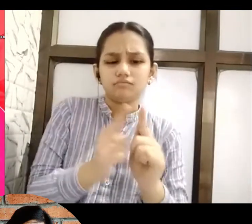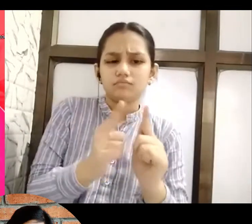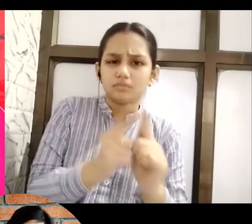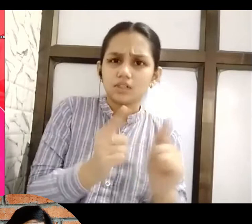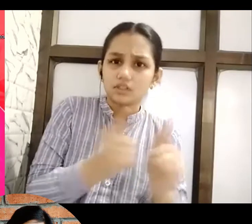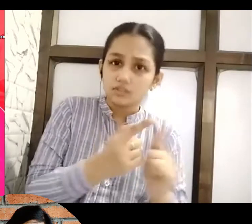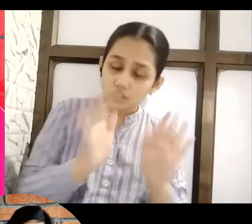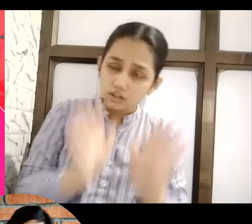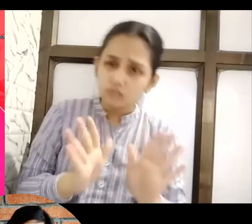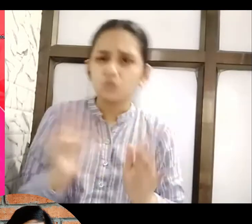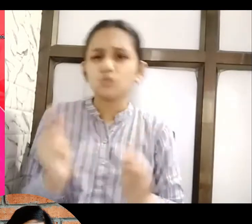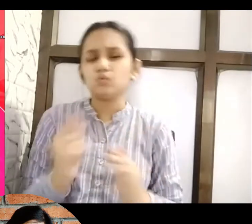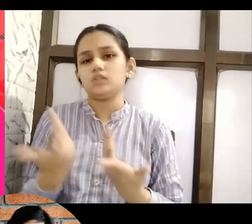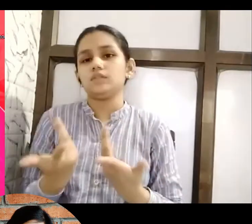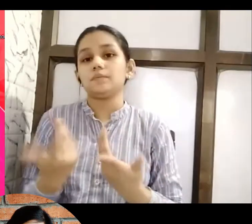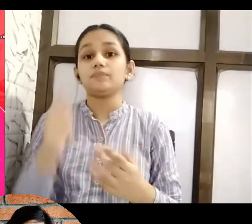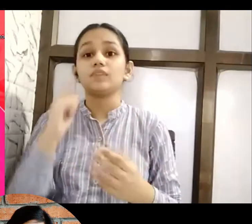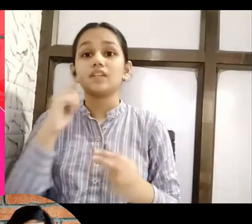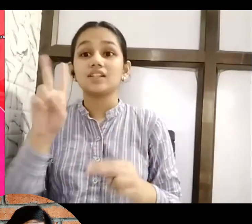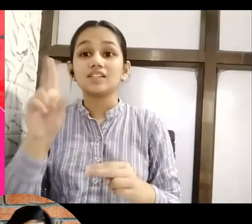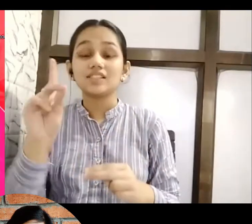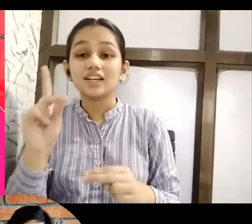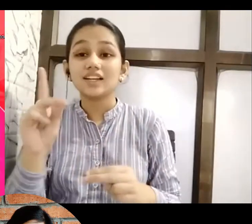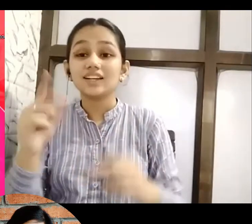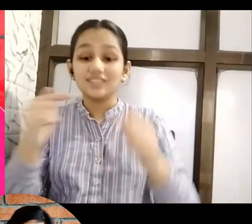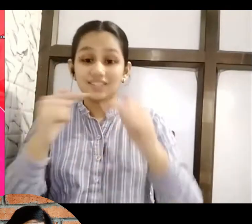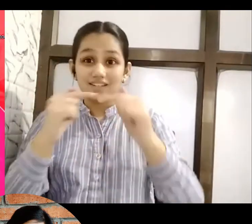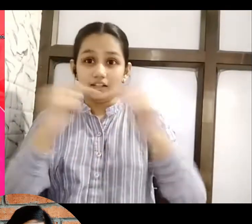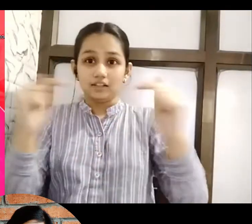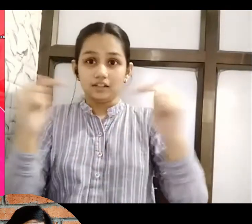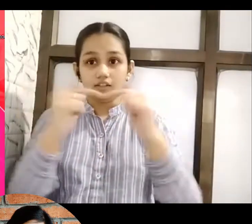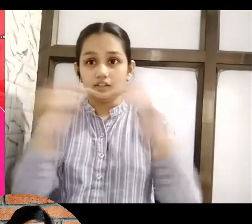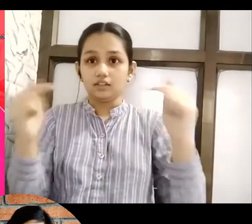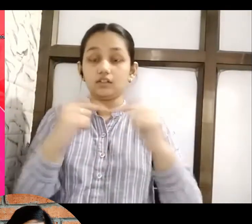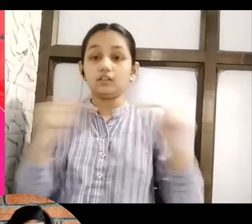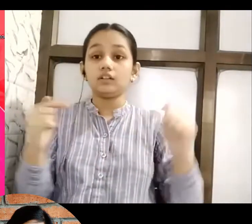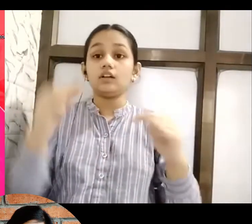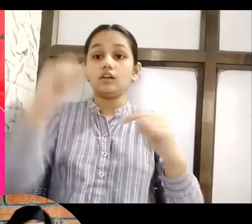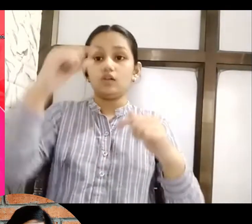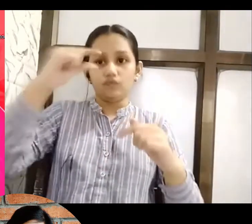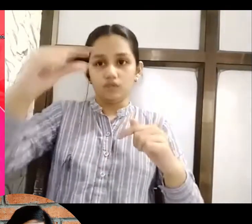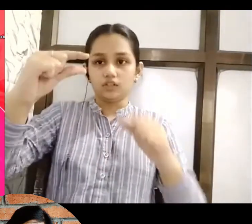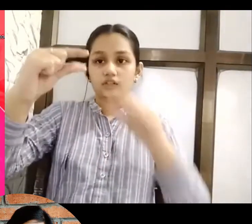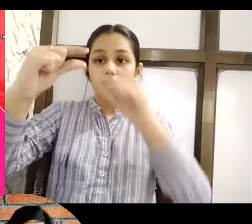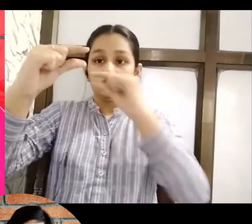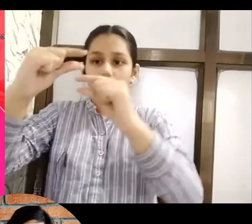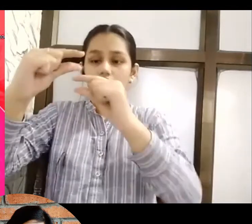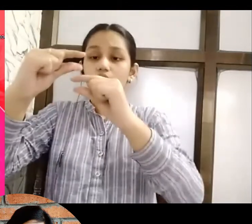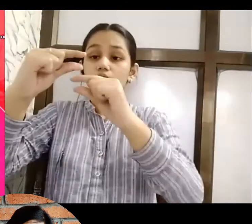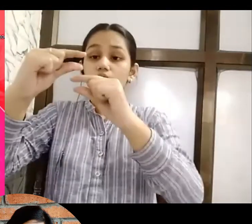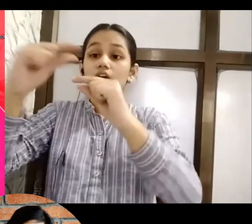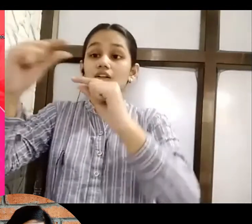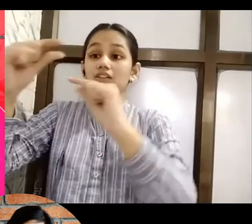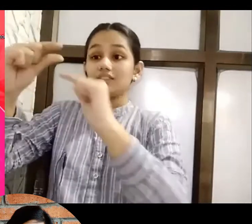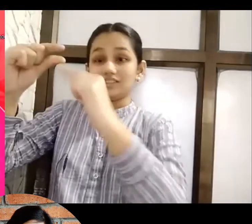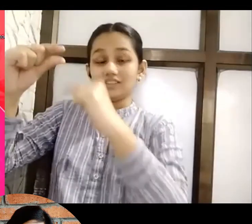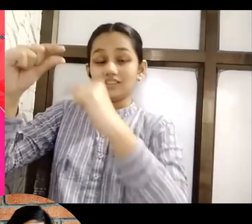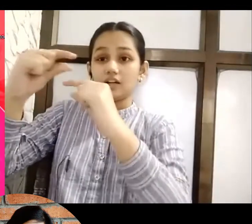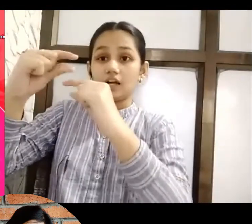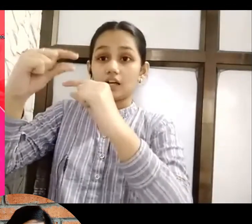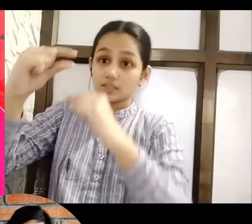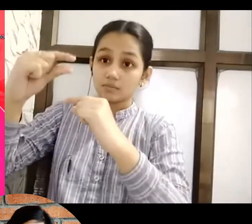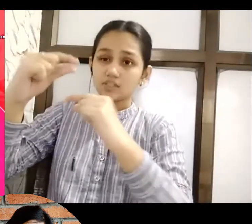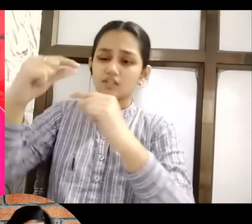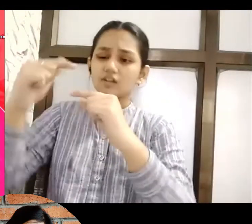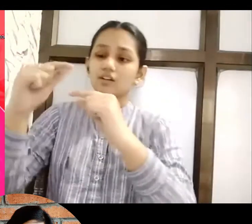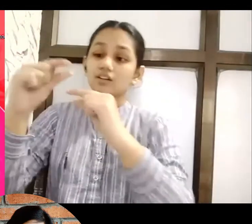spacing. This means spacing between 2 lines. Correct? So here when